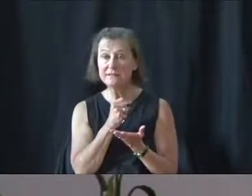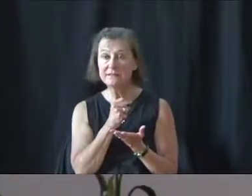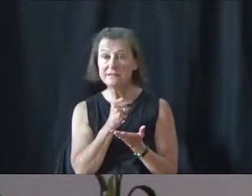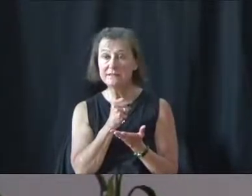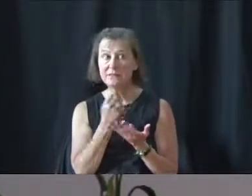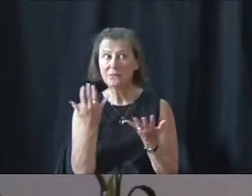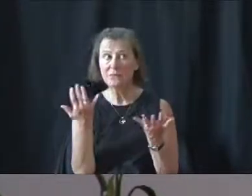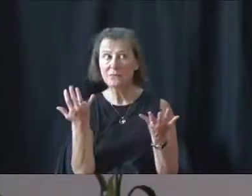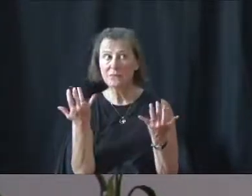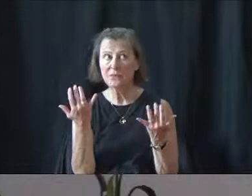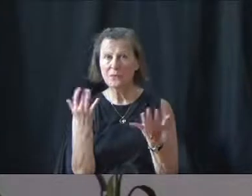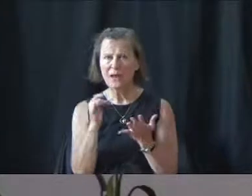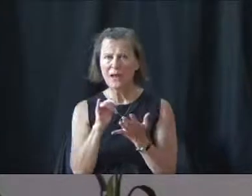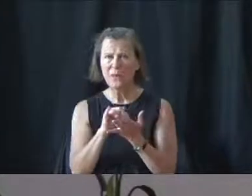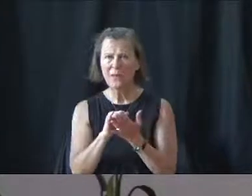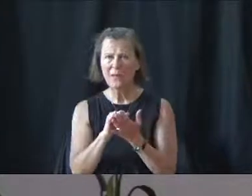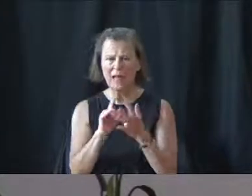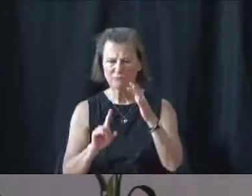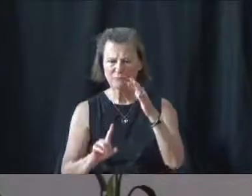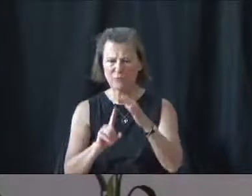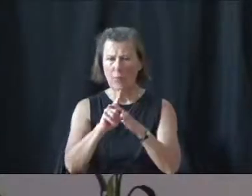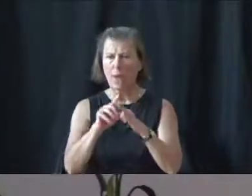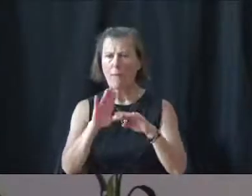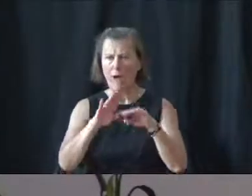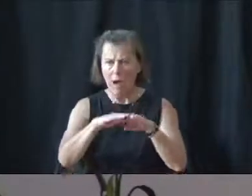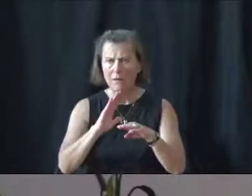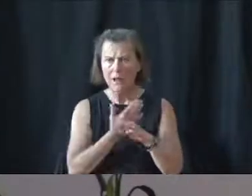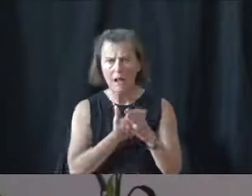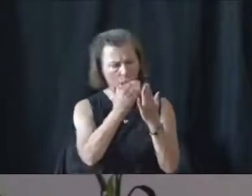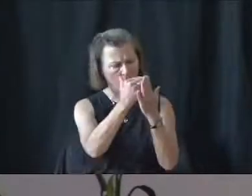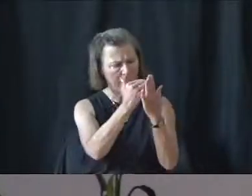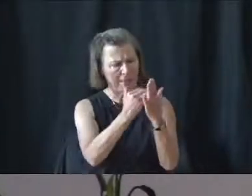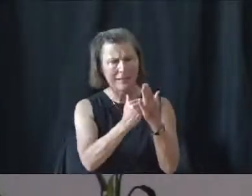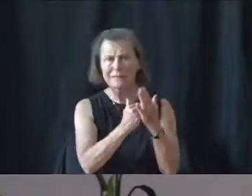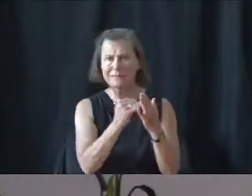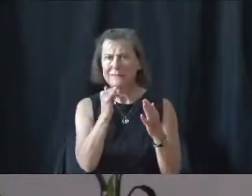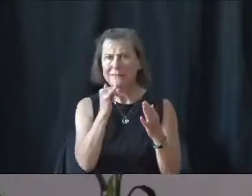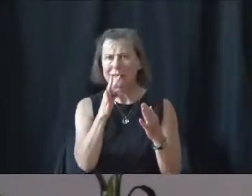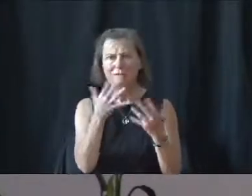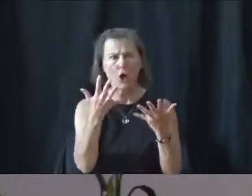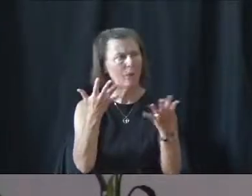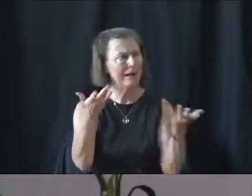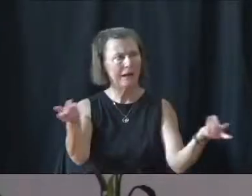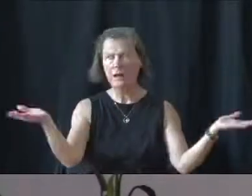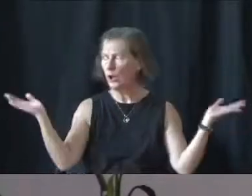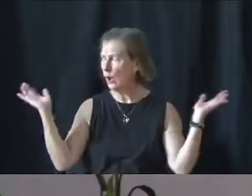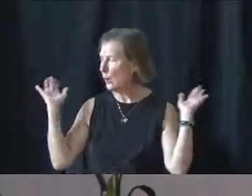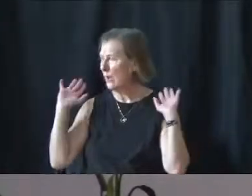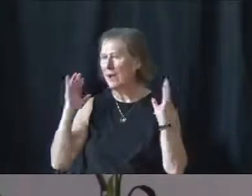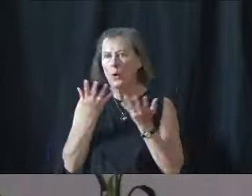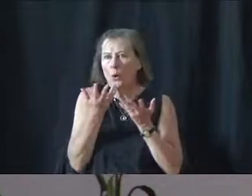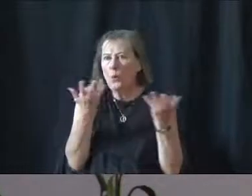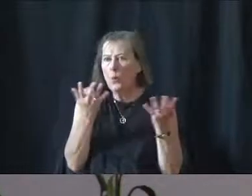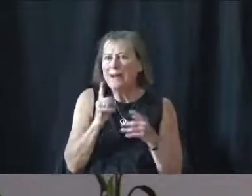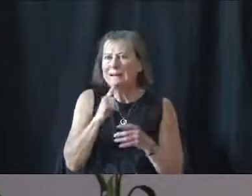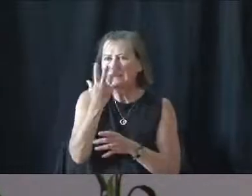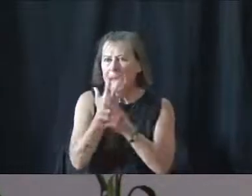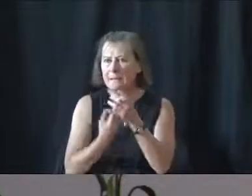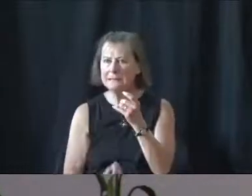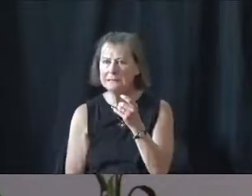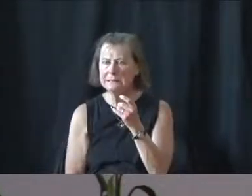Why would this appear on our bucket list when it's all around us? What is the thing that is lacking?